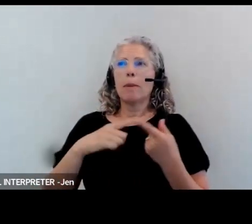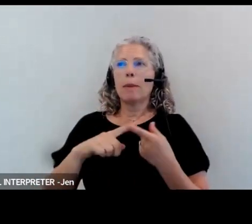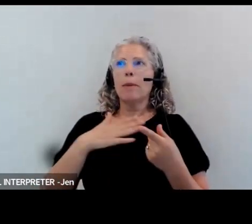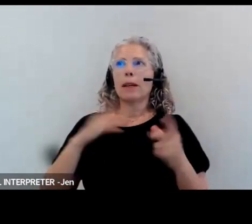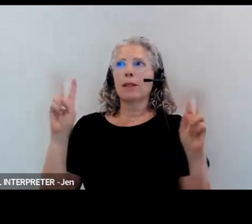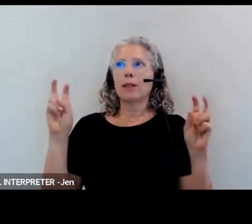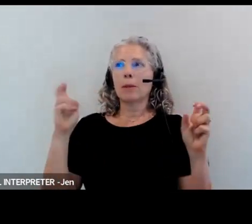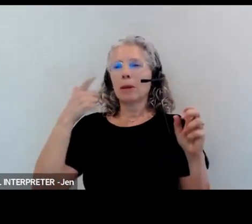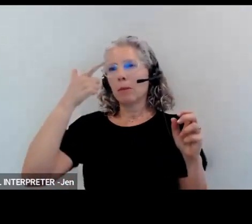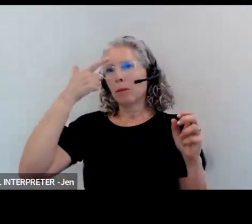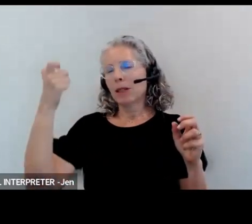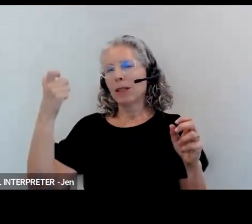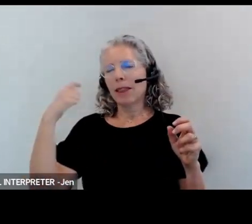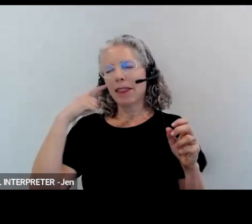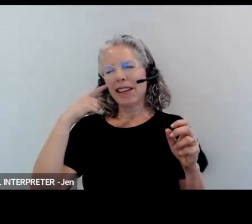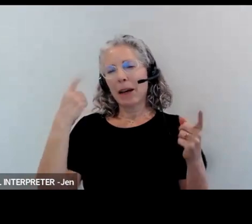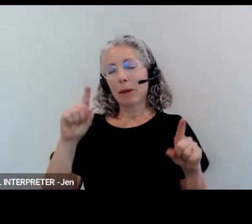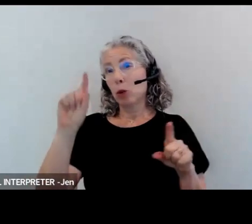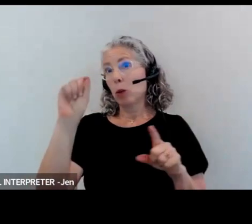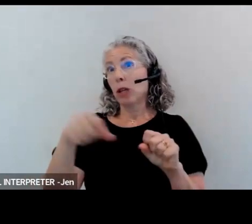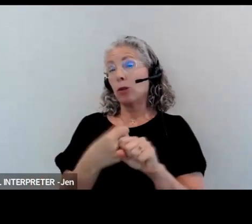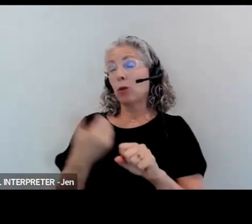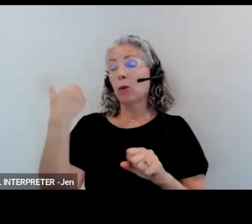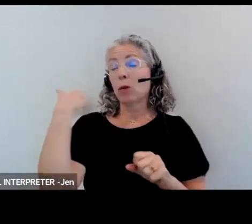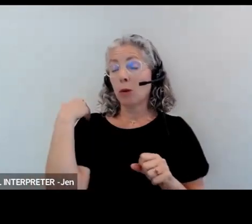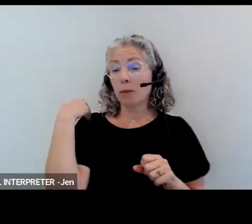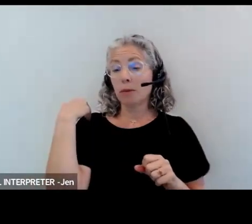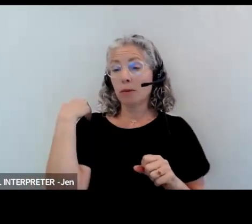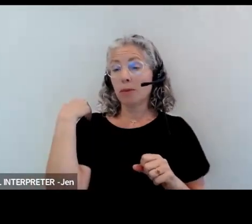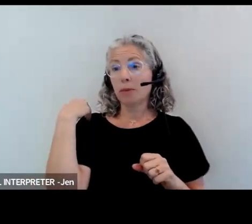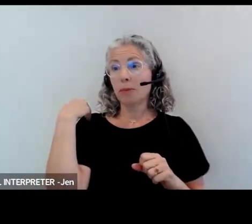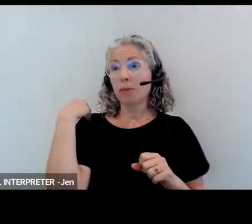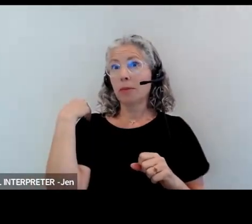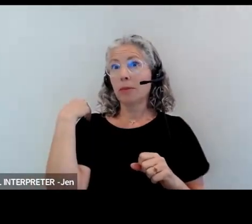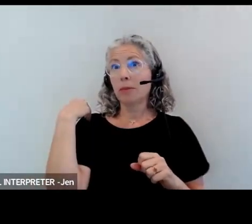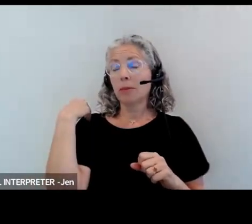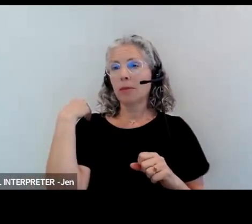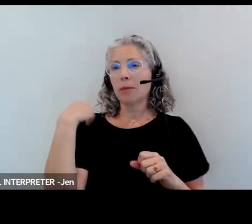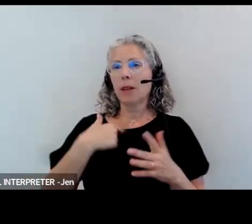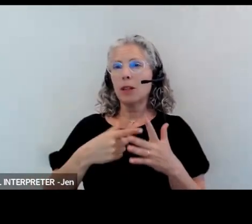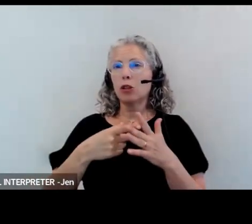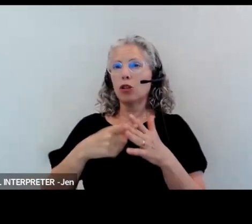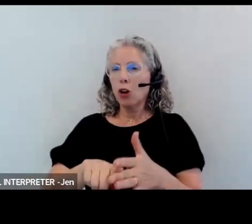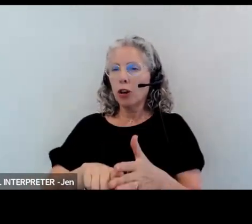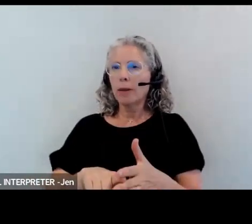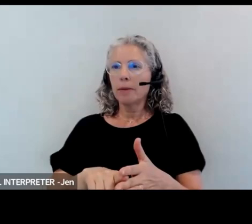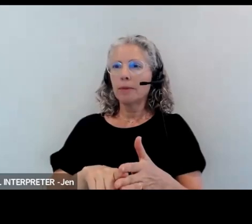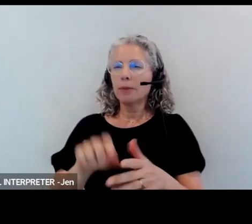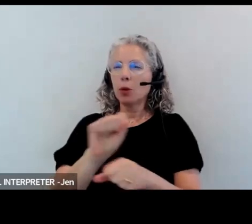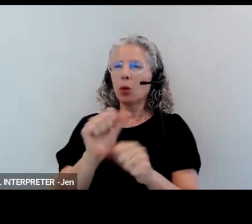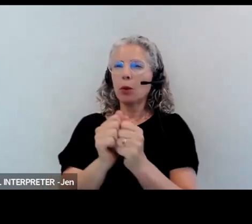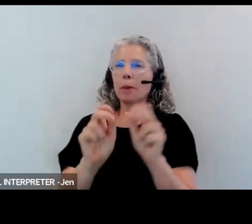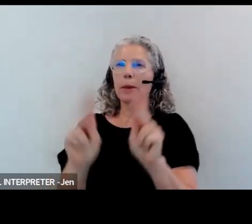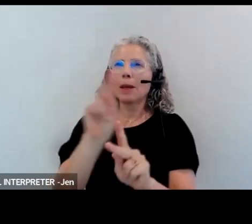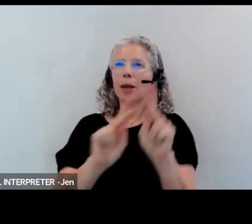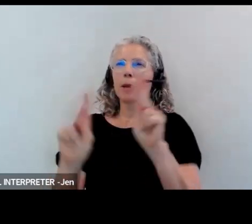because I think it was 20 years ago that I started to work with people who